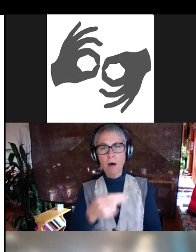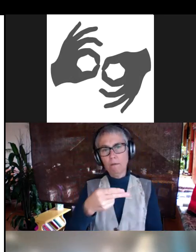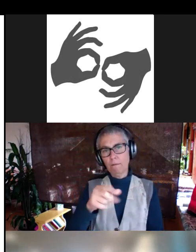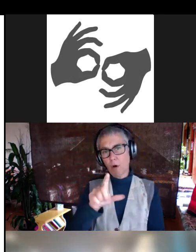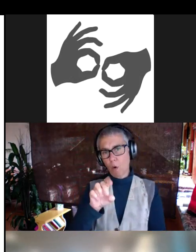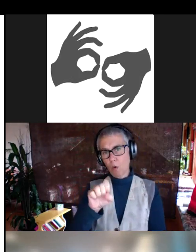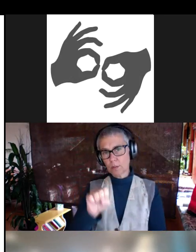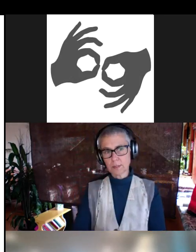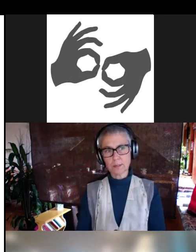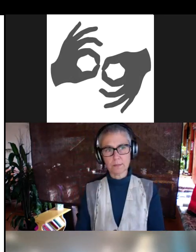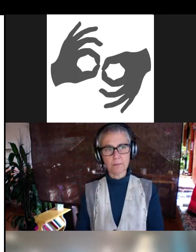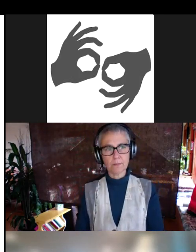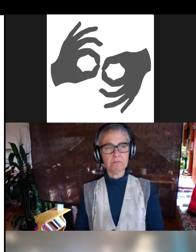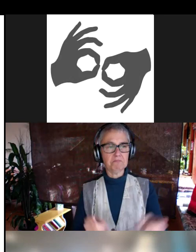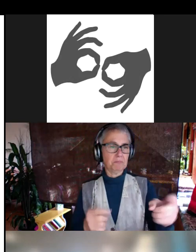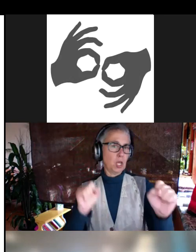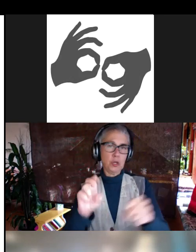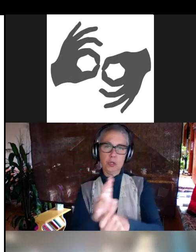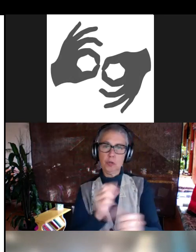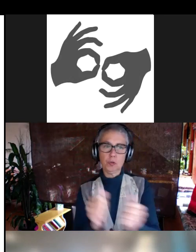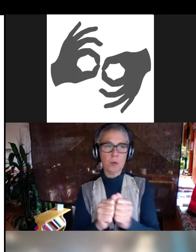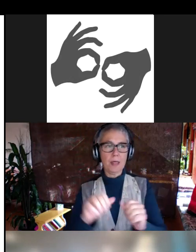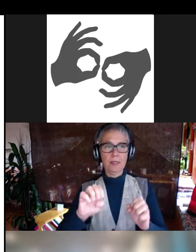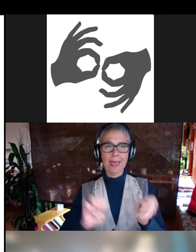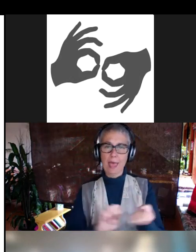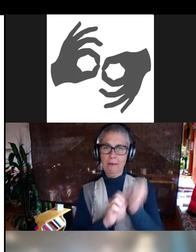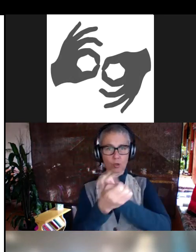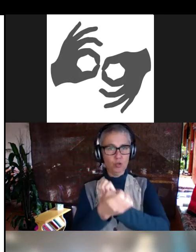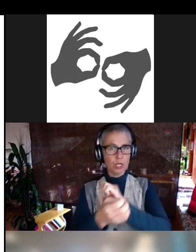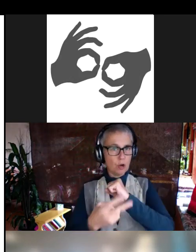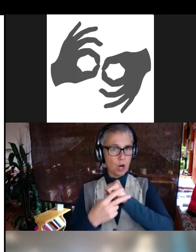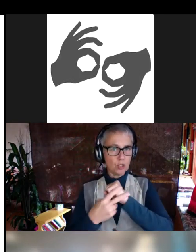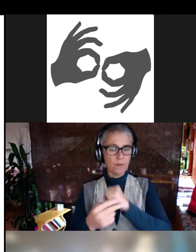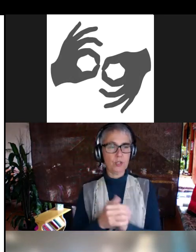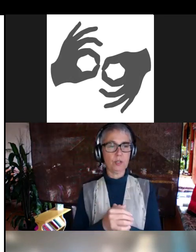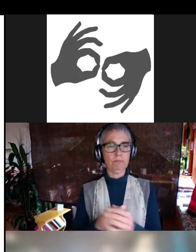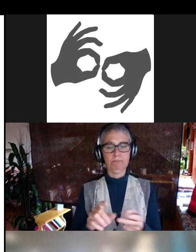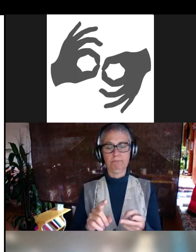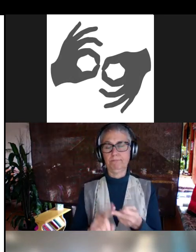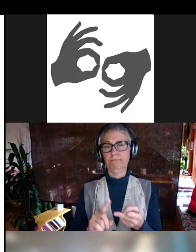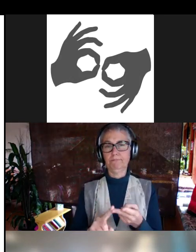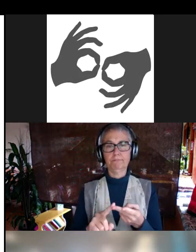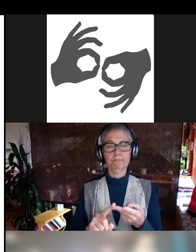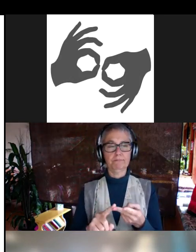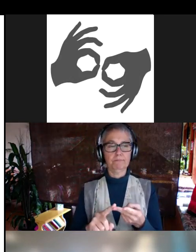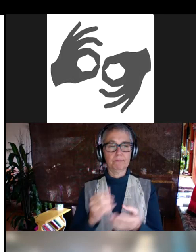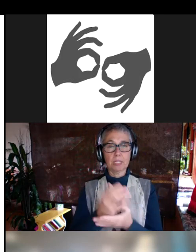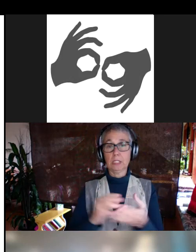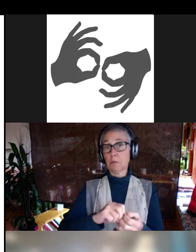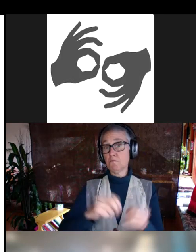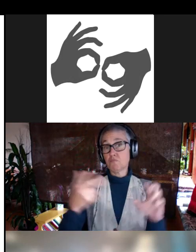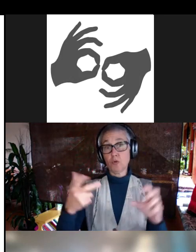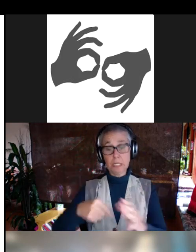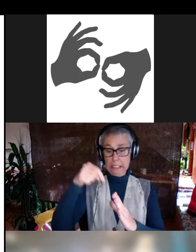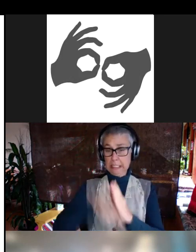training data collection might be evolutionary conservation. Human knowledge, right? Some proteins have been very thoroughly studied,